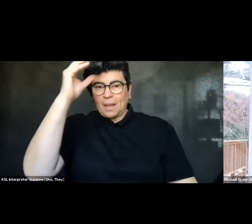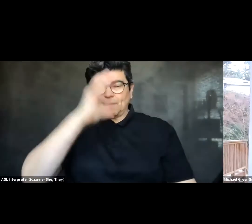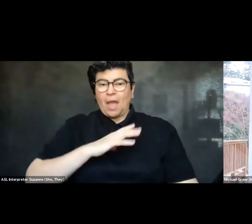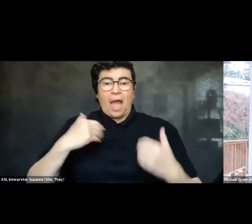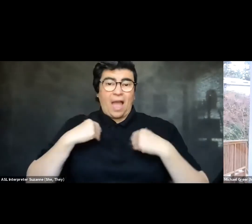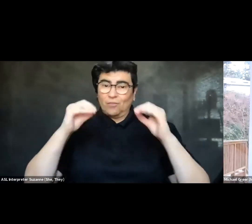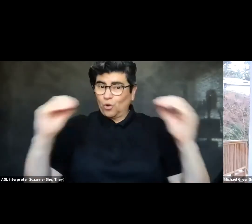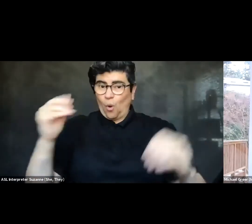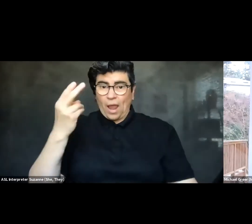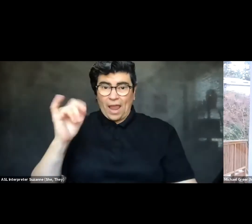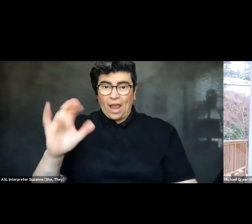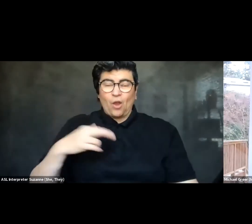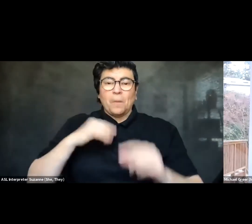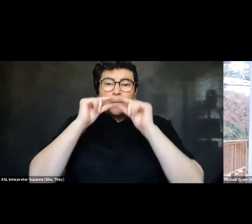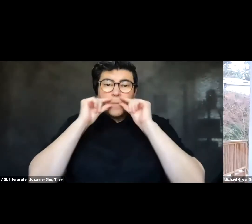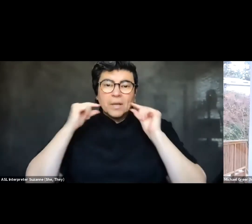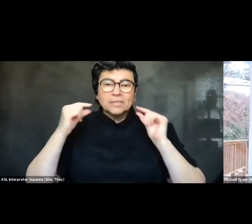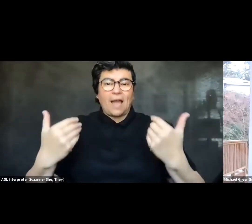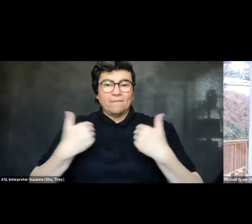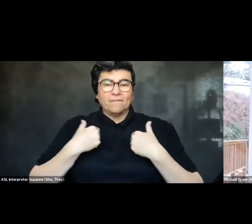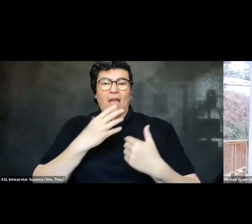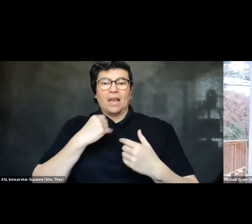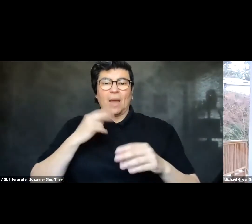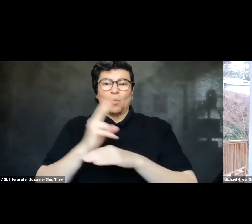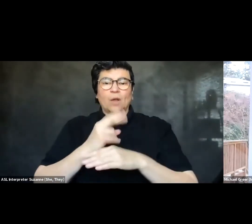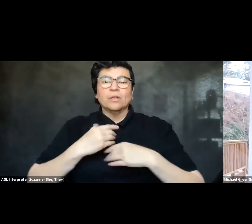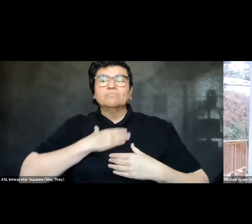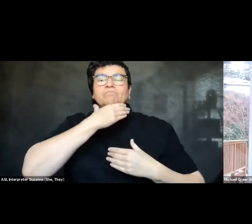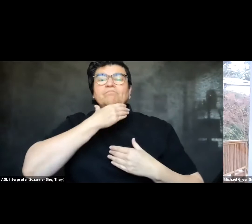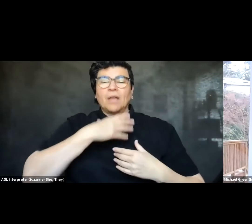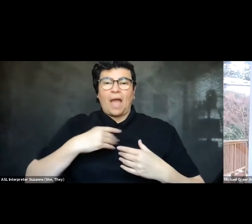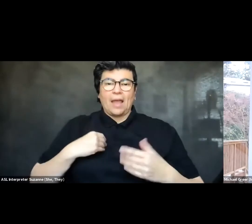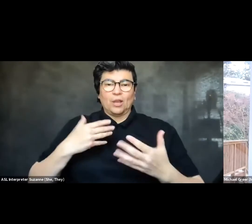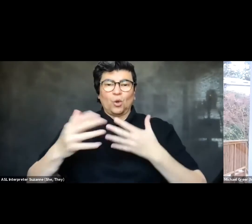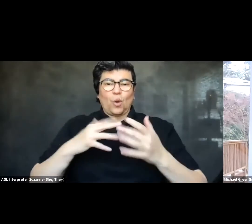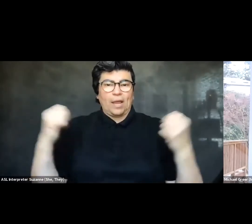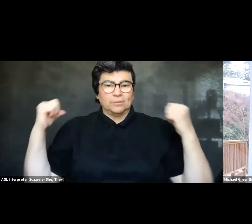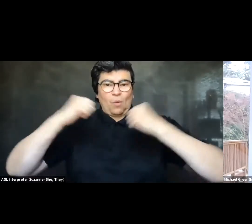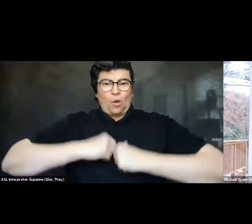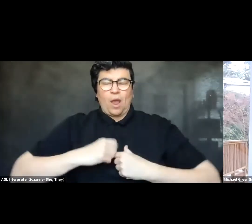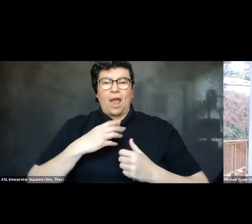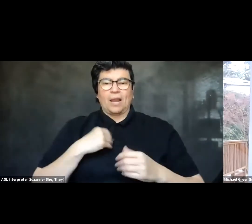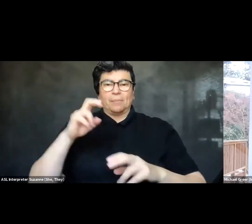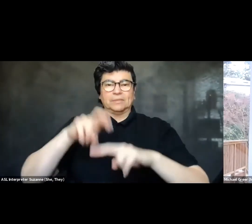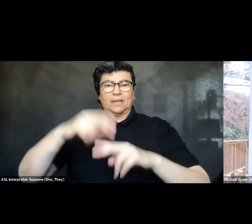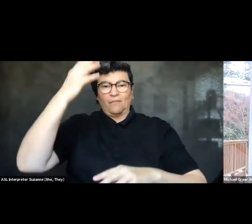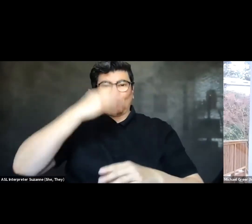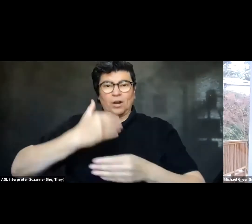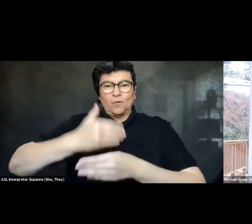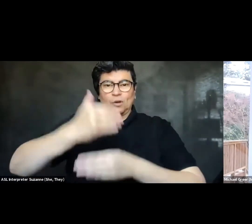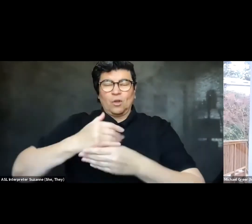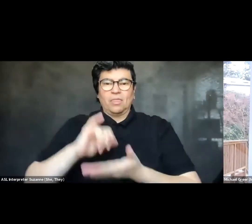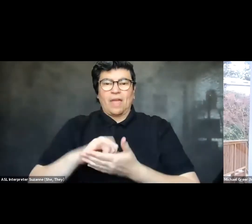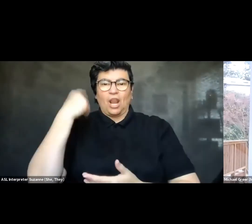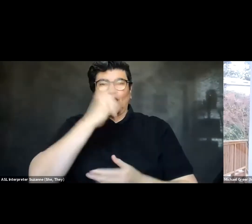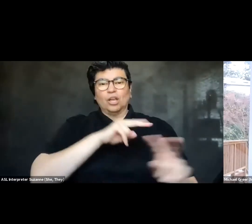have no hair, a mustache, and I am wearing a turtleneck and a gray sport coat, and I'm sitting in front of a window that looks